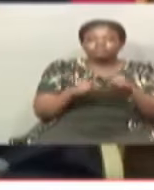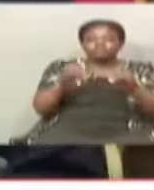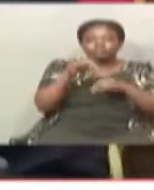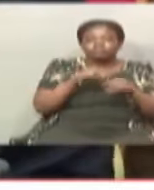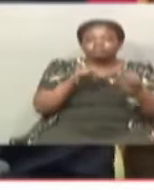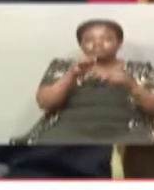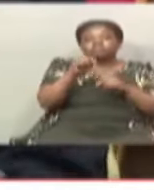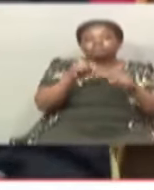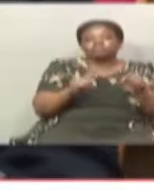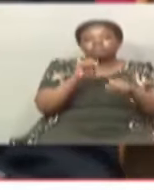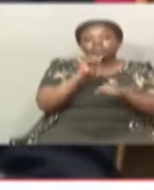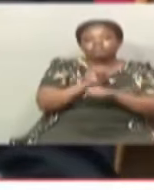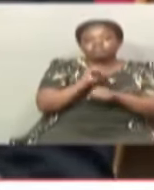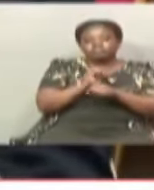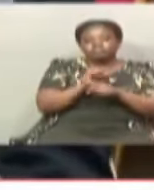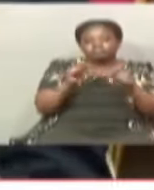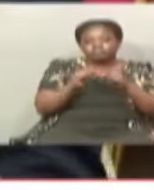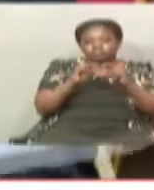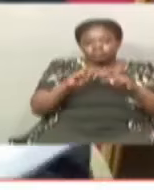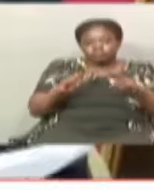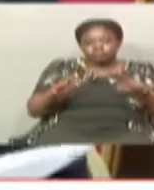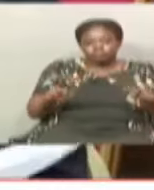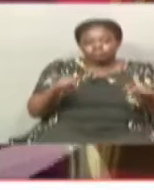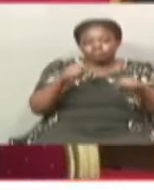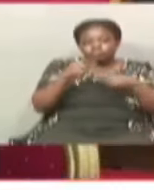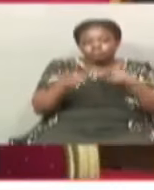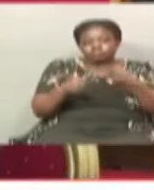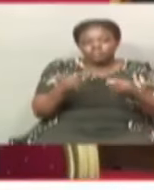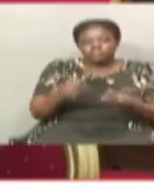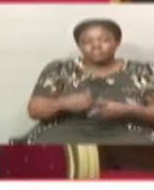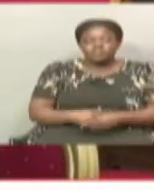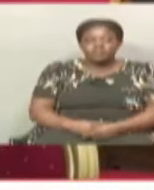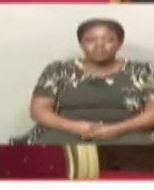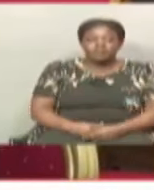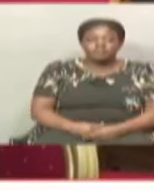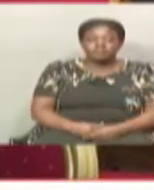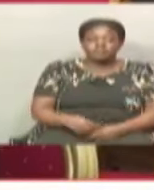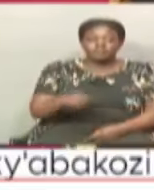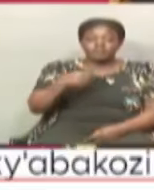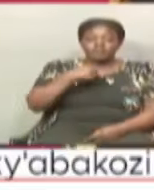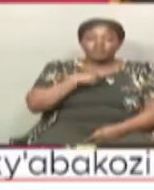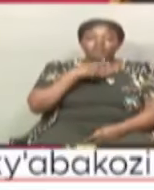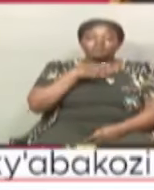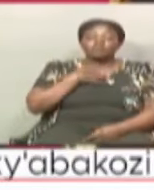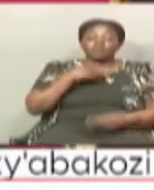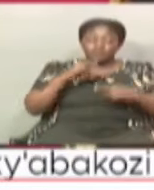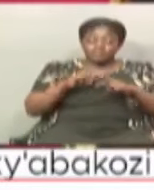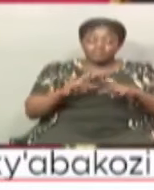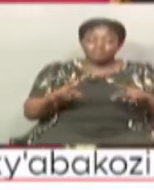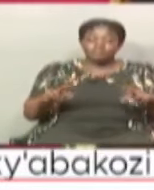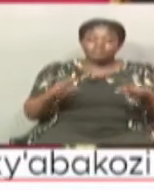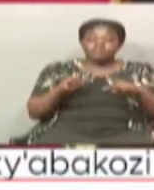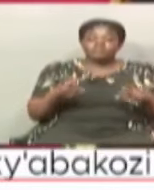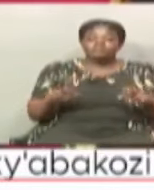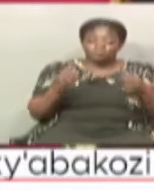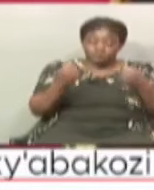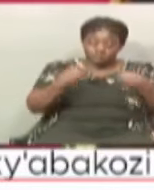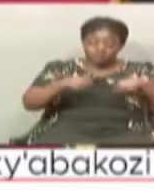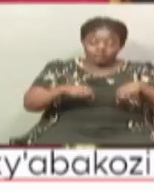addukanye emirimu nga n'okunoonyeza okugenda mu maaso. I would like the investigations to be